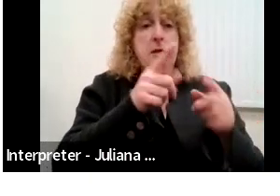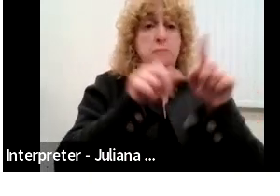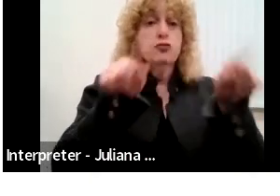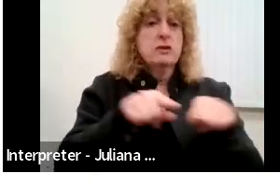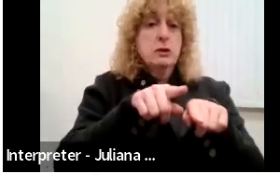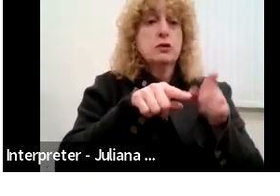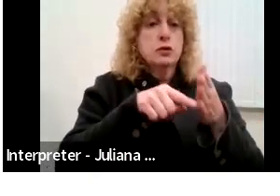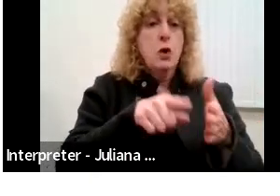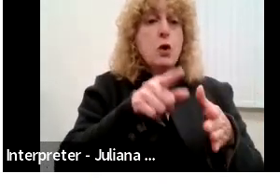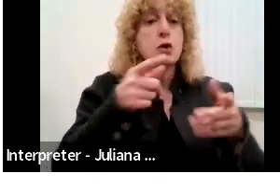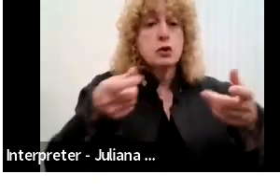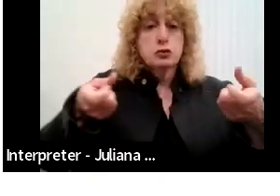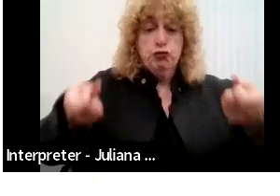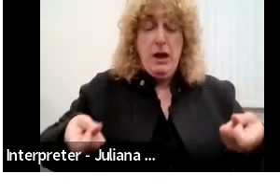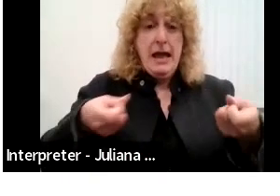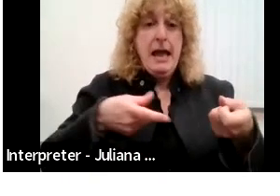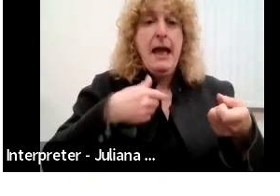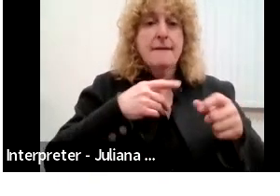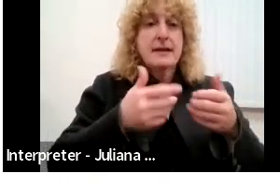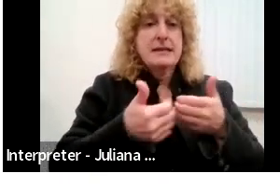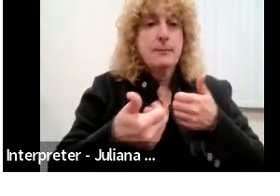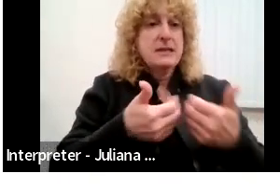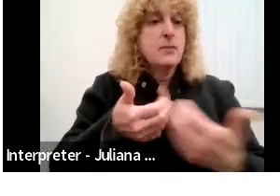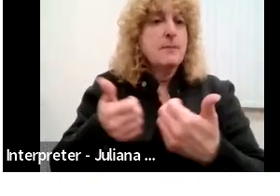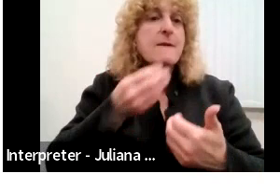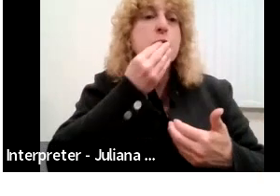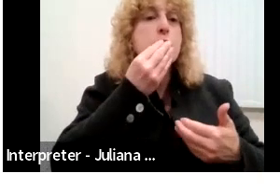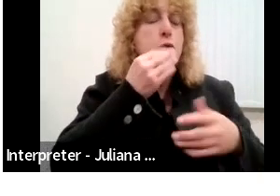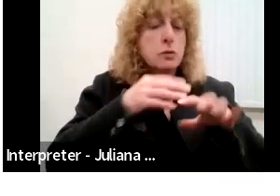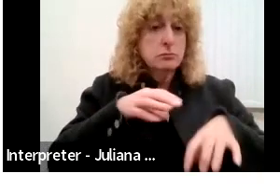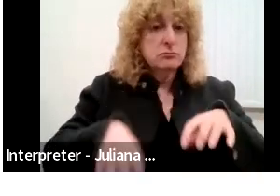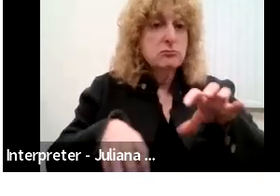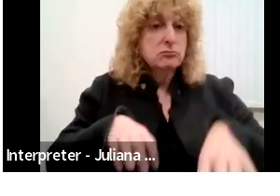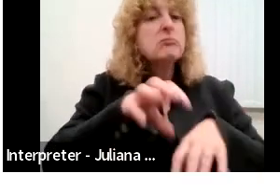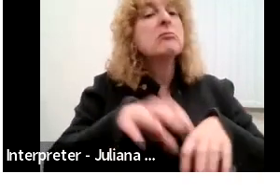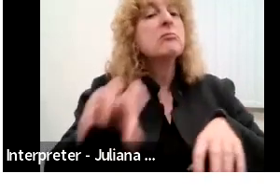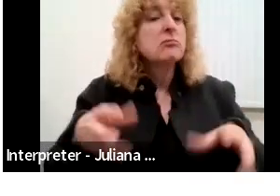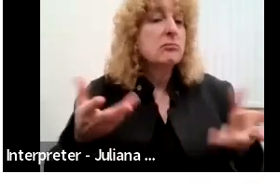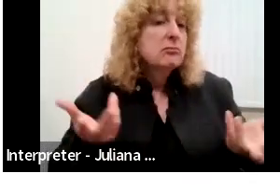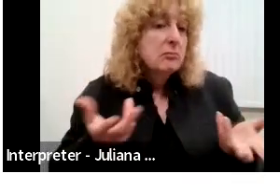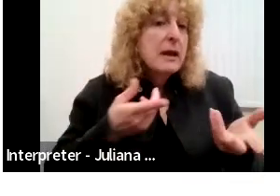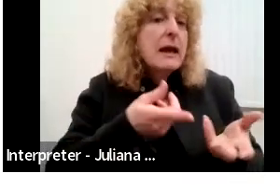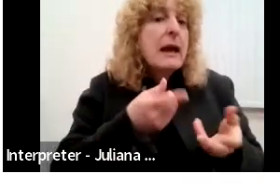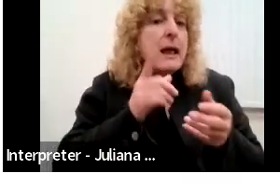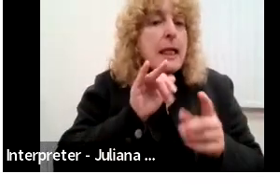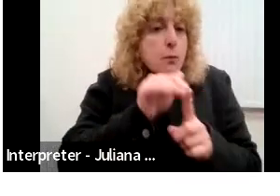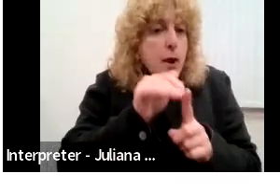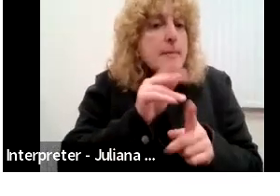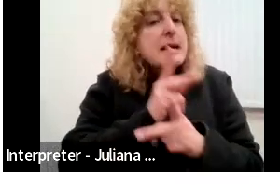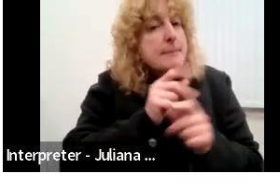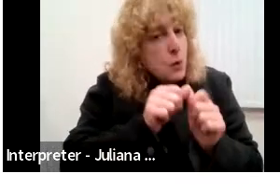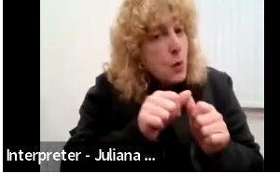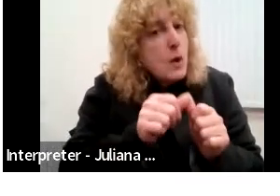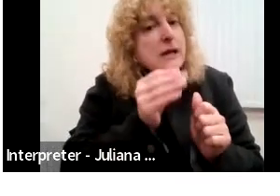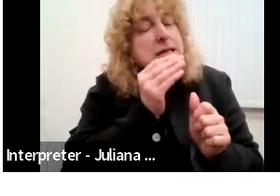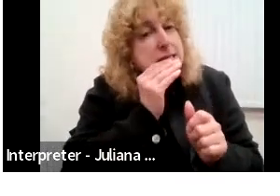the food and then also gives them kind of like a prompt to keep going and eating. But again, sometimes just some people